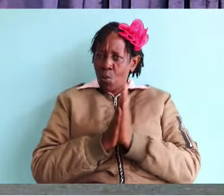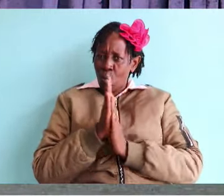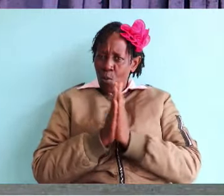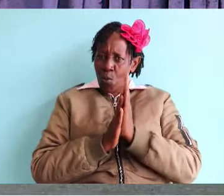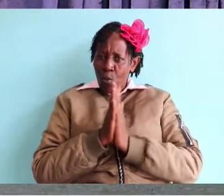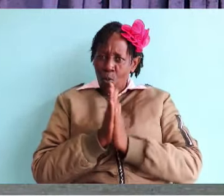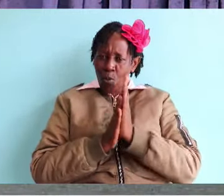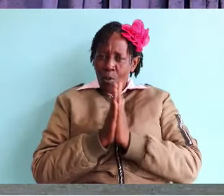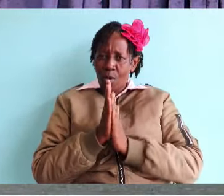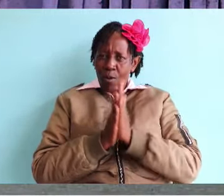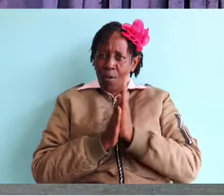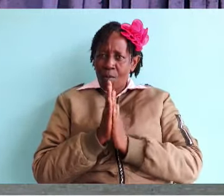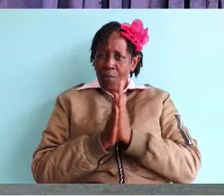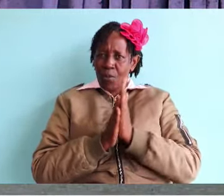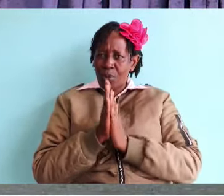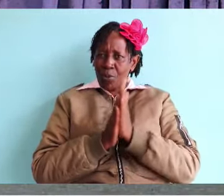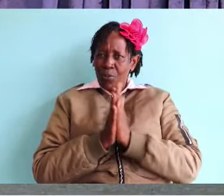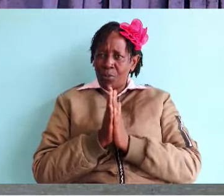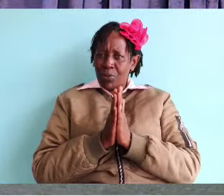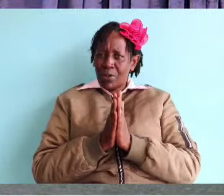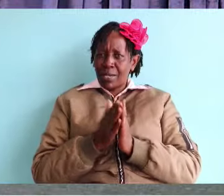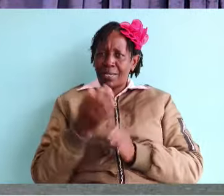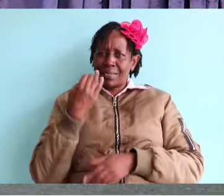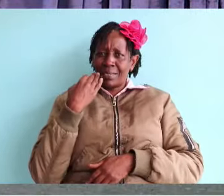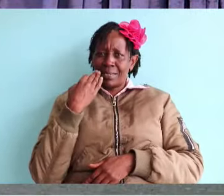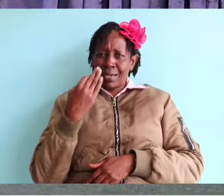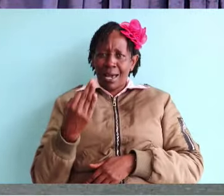God asked him